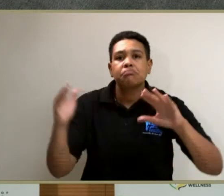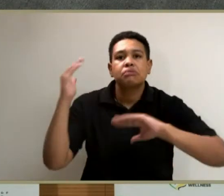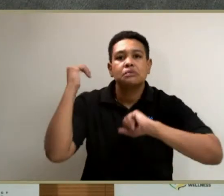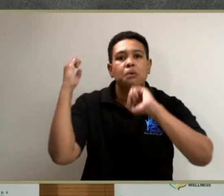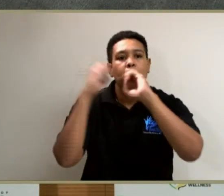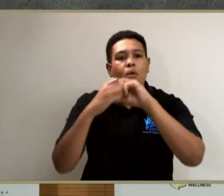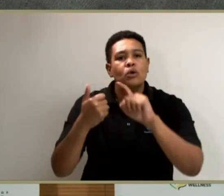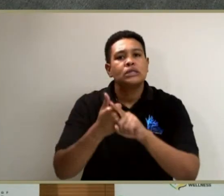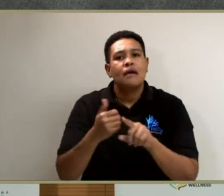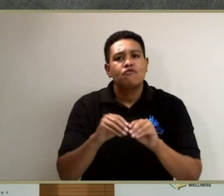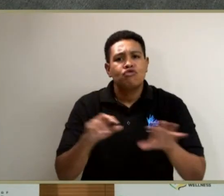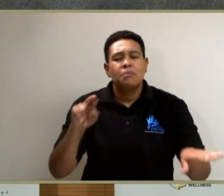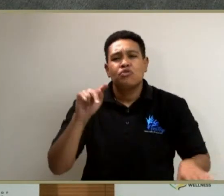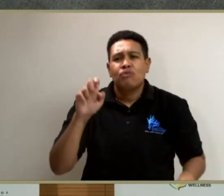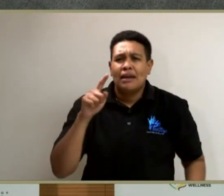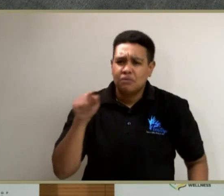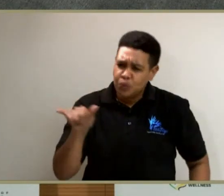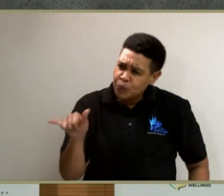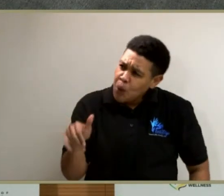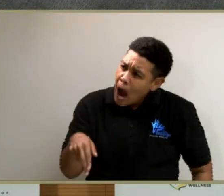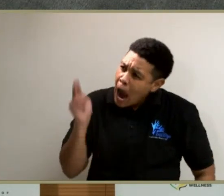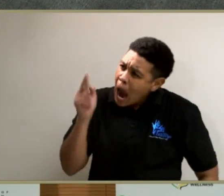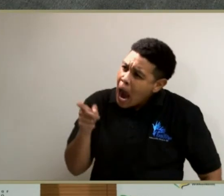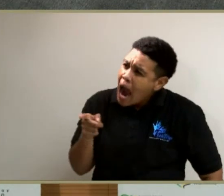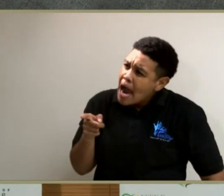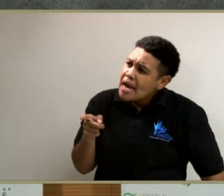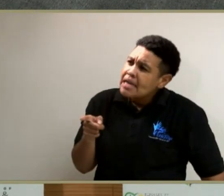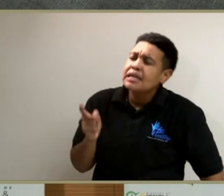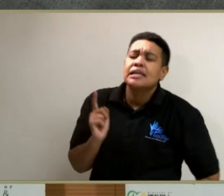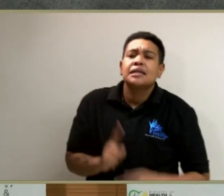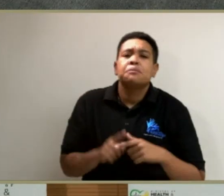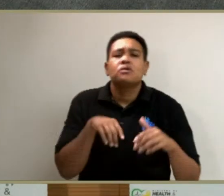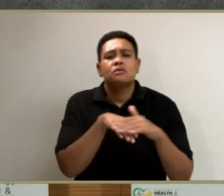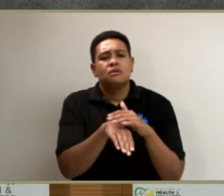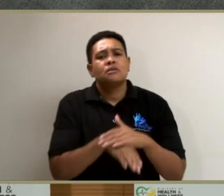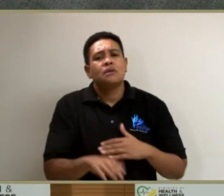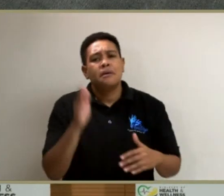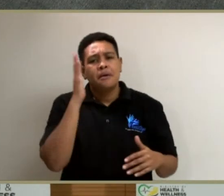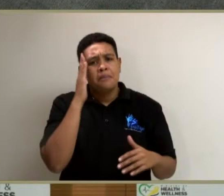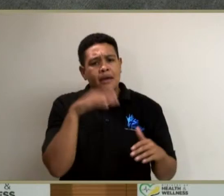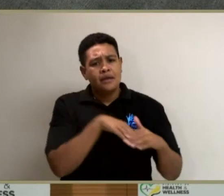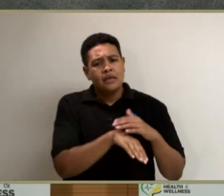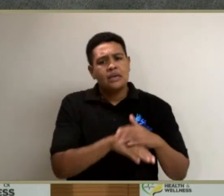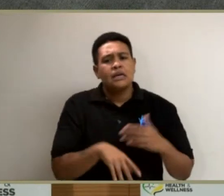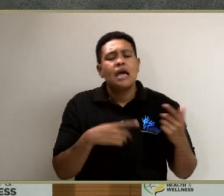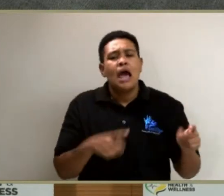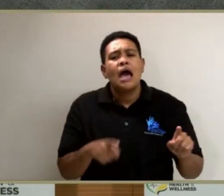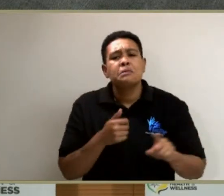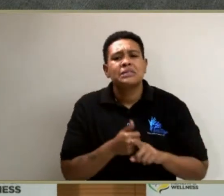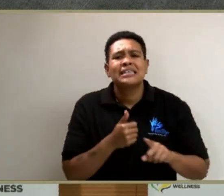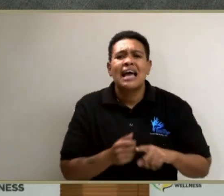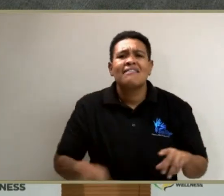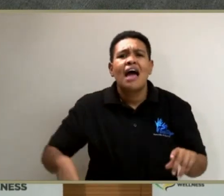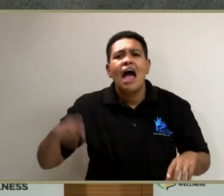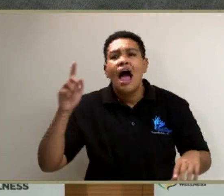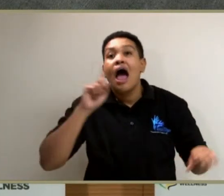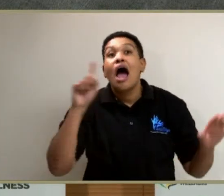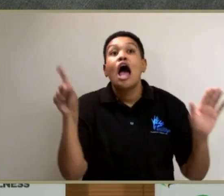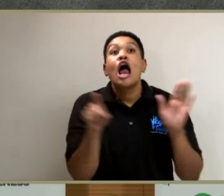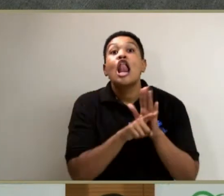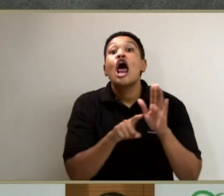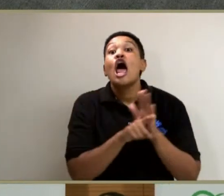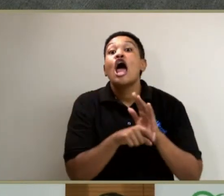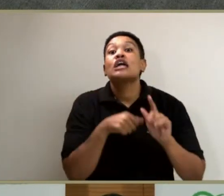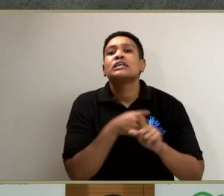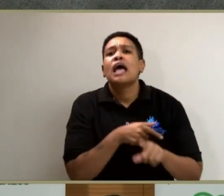also very high. And the occupancy, bed occupancy at high alert, if you will,